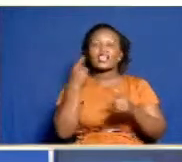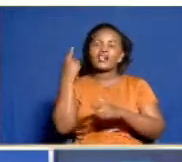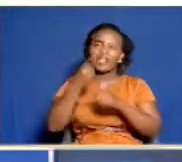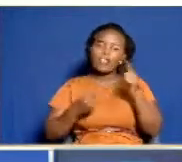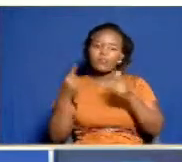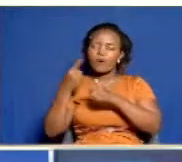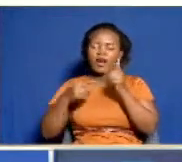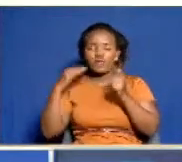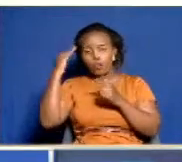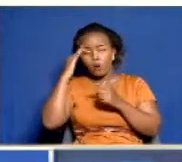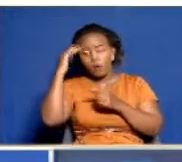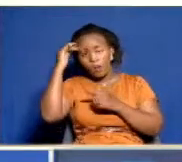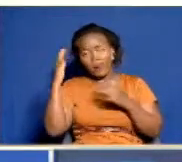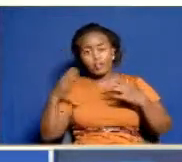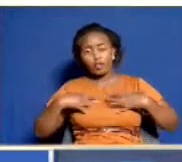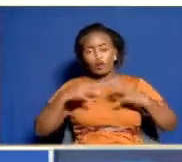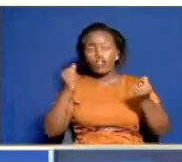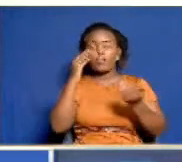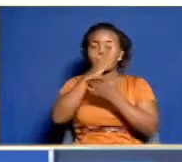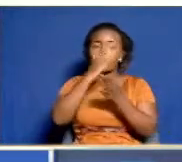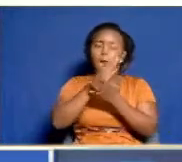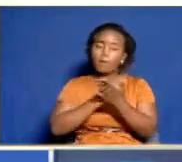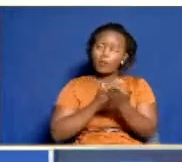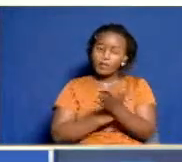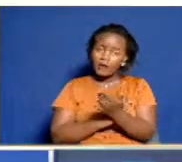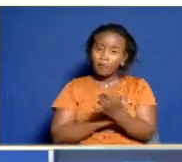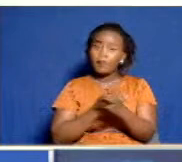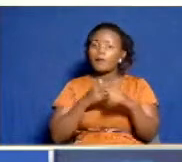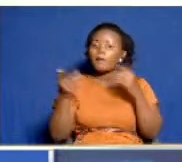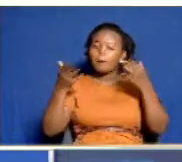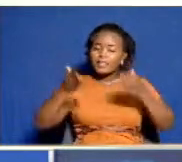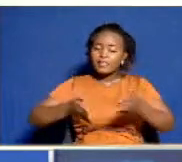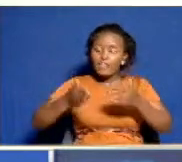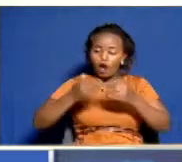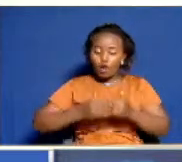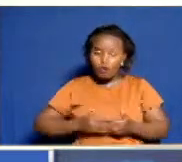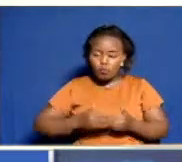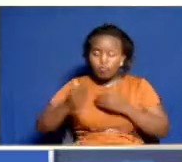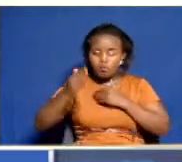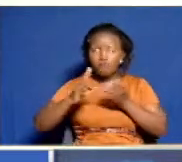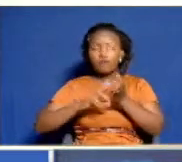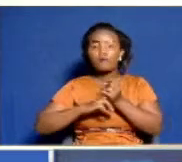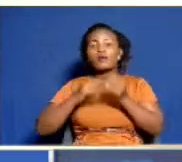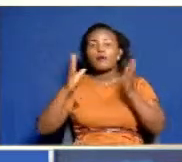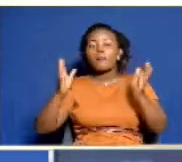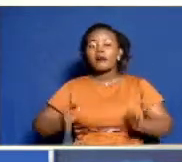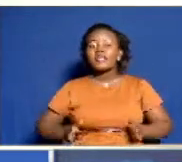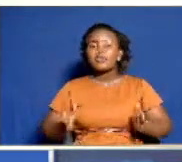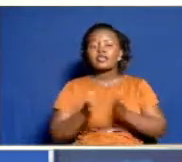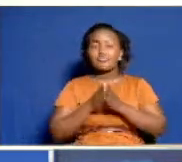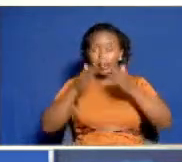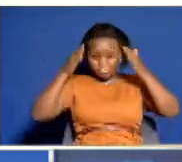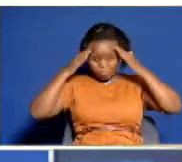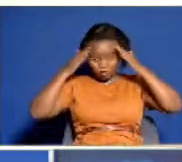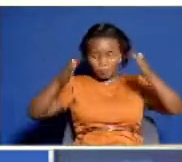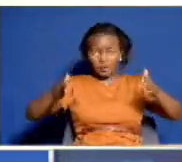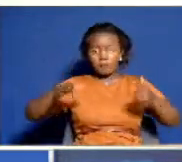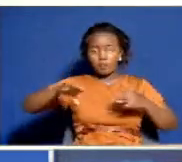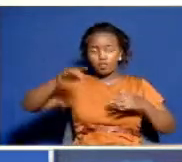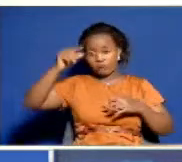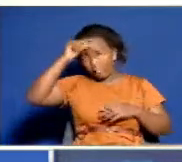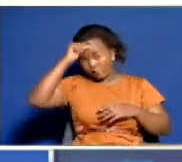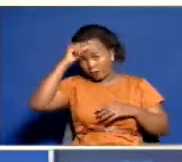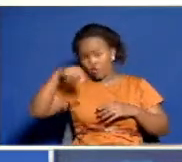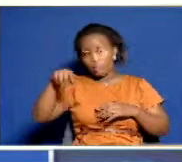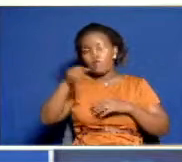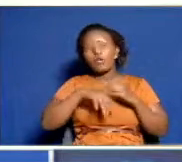Going forward, through the support of our partners, through the commitment of government, counties shall actually put pen to paper and shall have